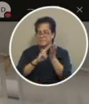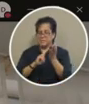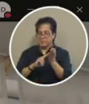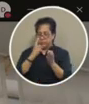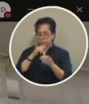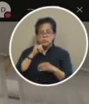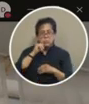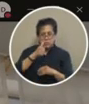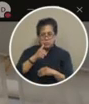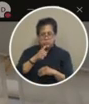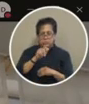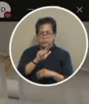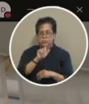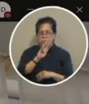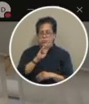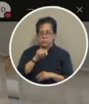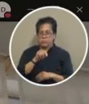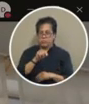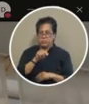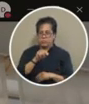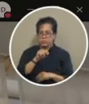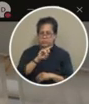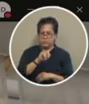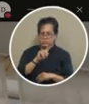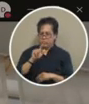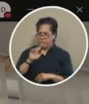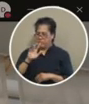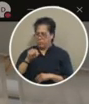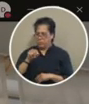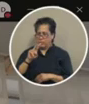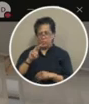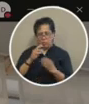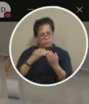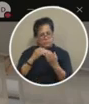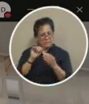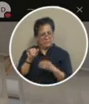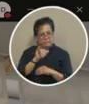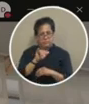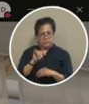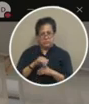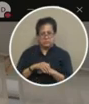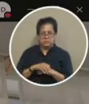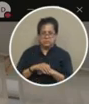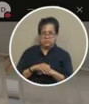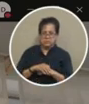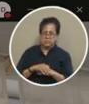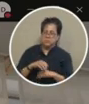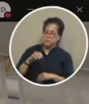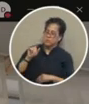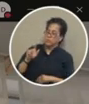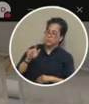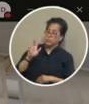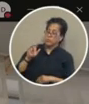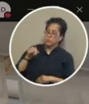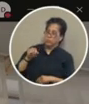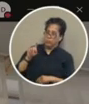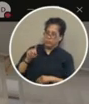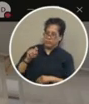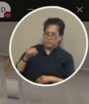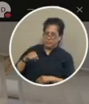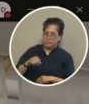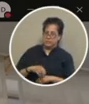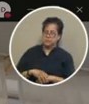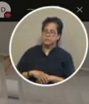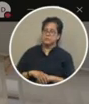item, I guess, and 24.1 and 25.1, I assume they're similar. We do have for 23.1 signed up for tomorrow,